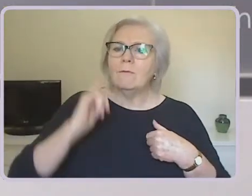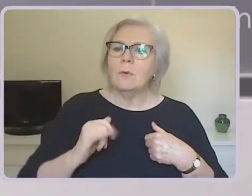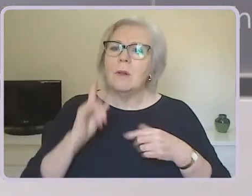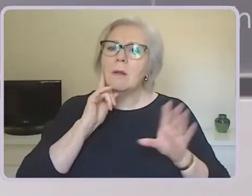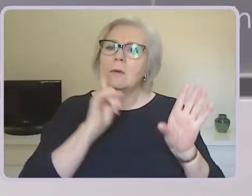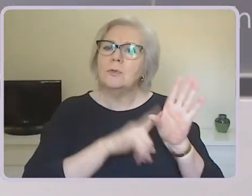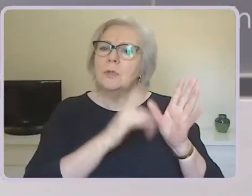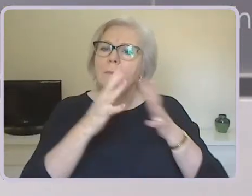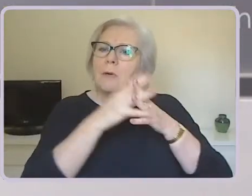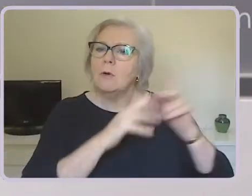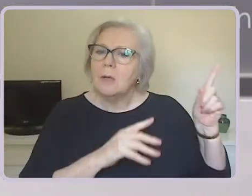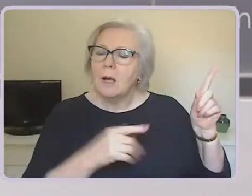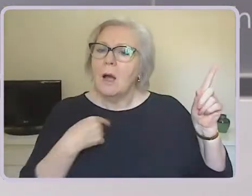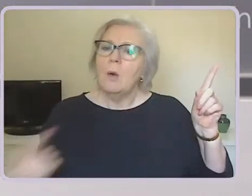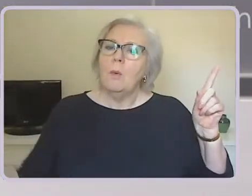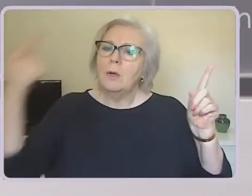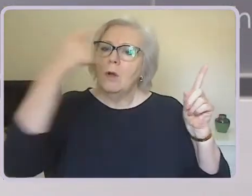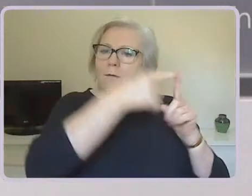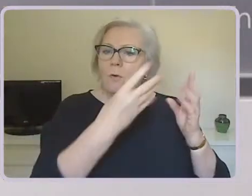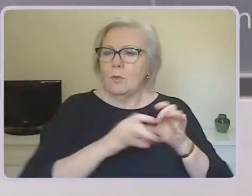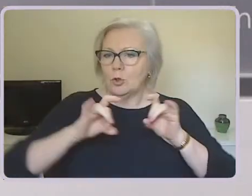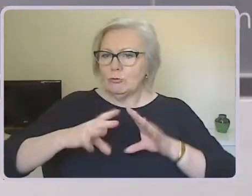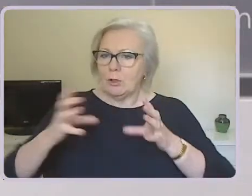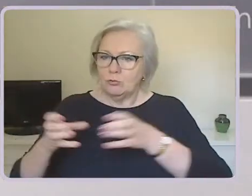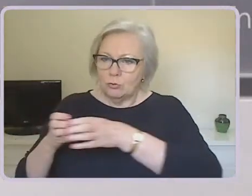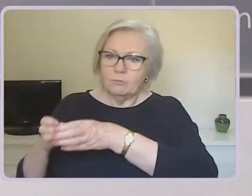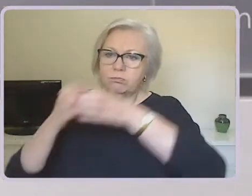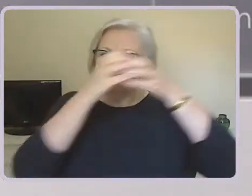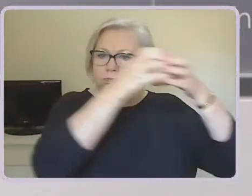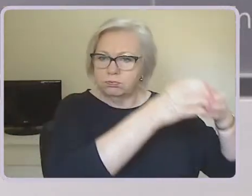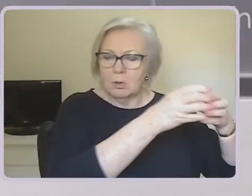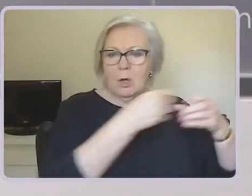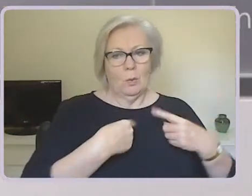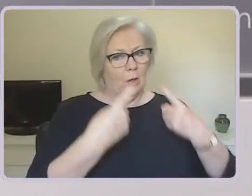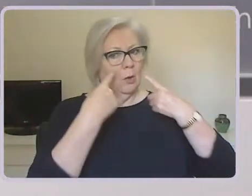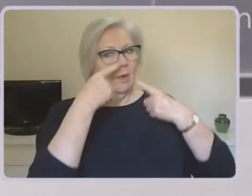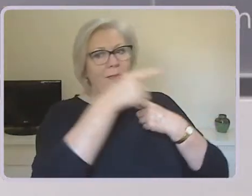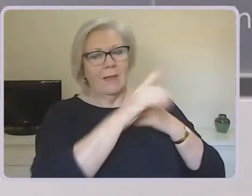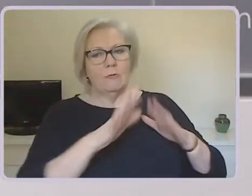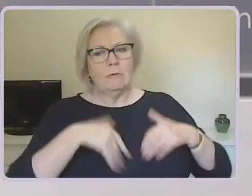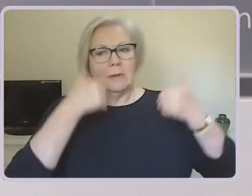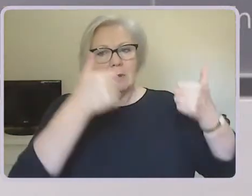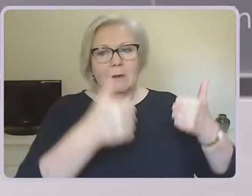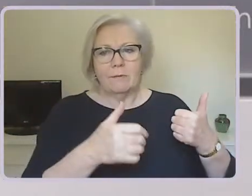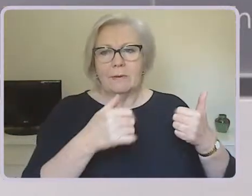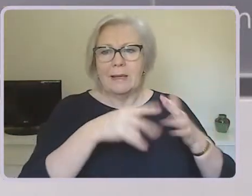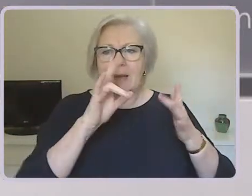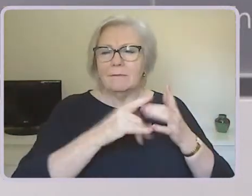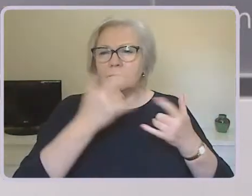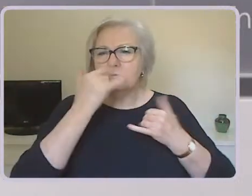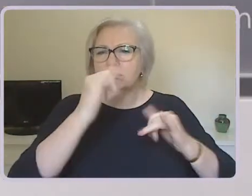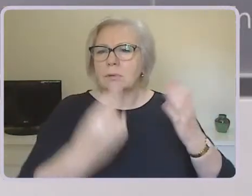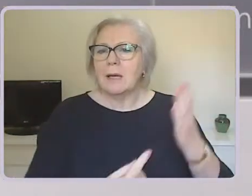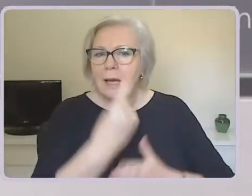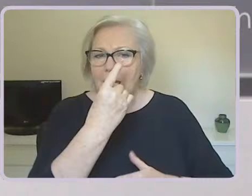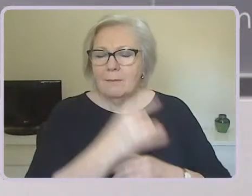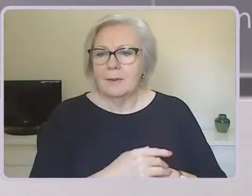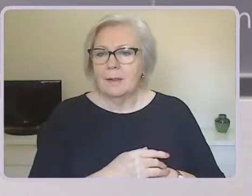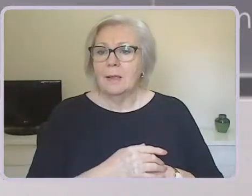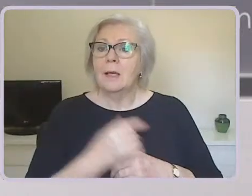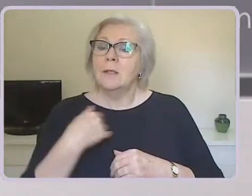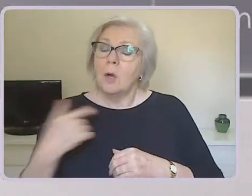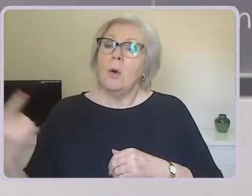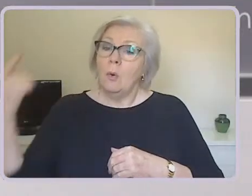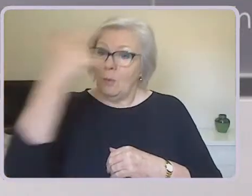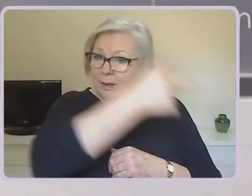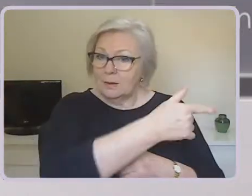part of an Australian delegation that was looking at recovery from catastrophic events. And as part of that trip, we went to California and met